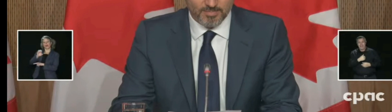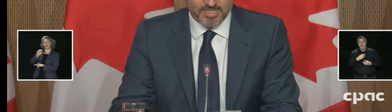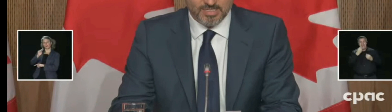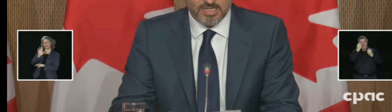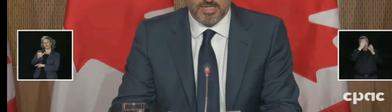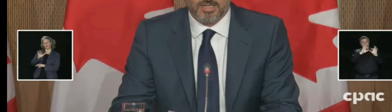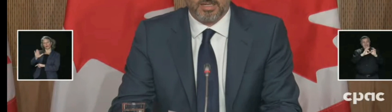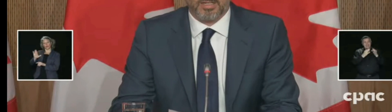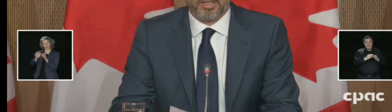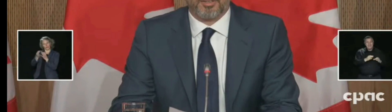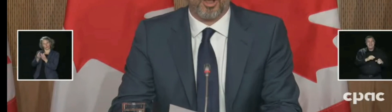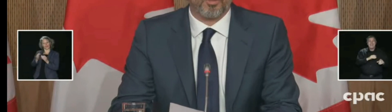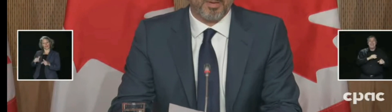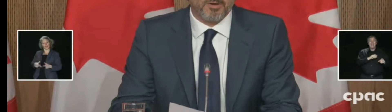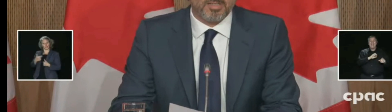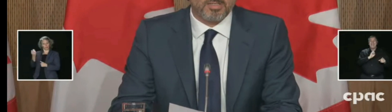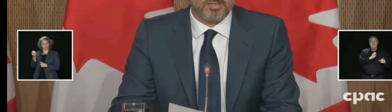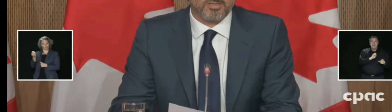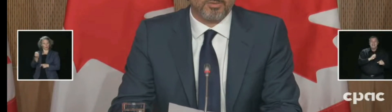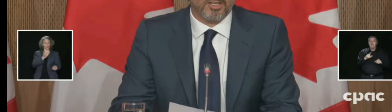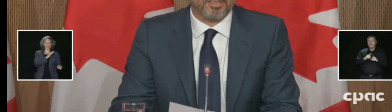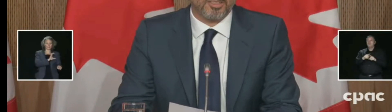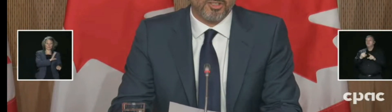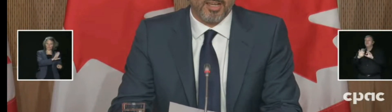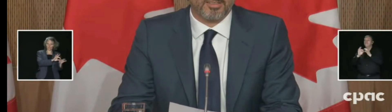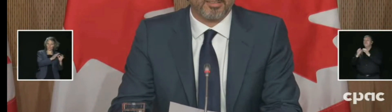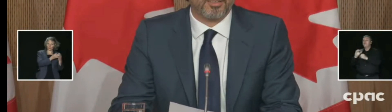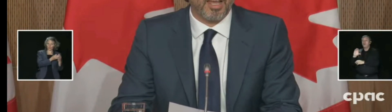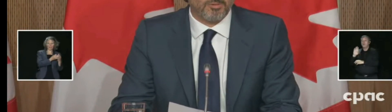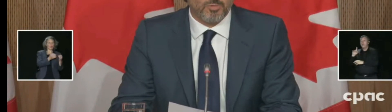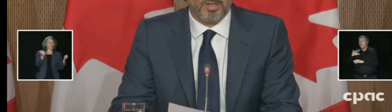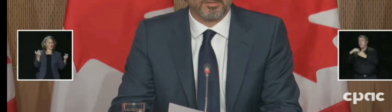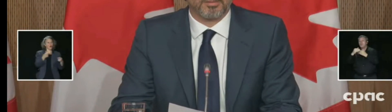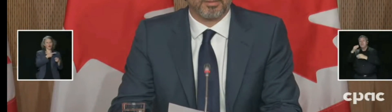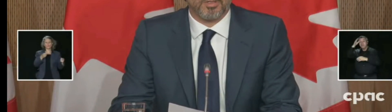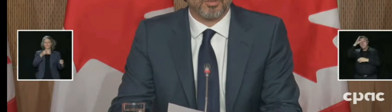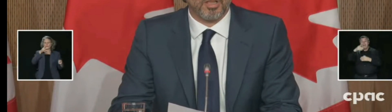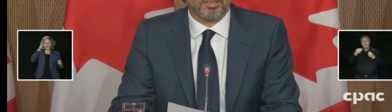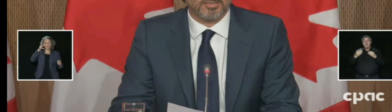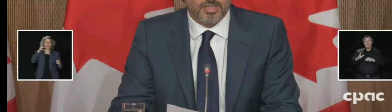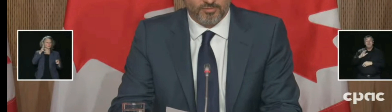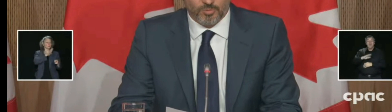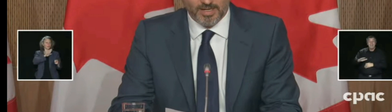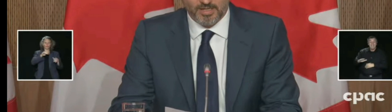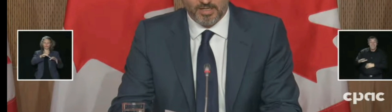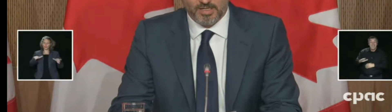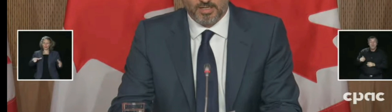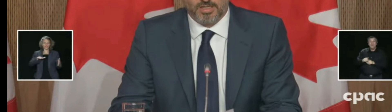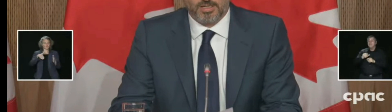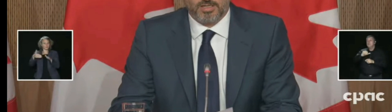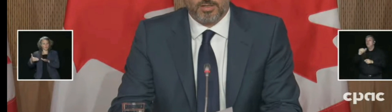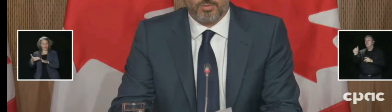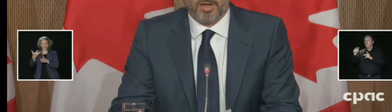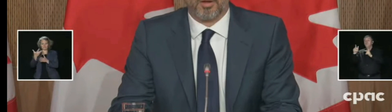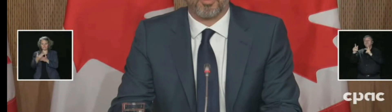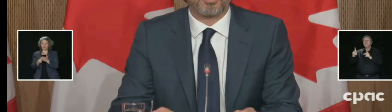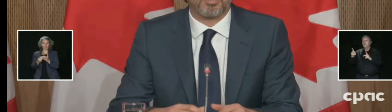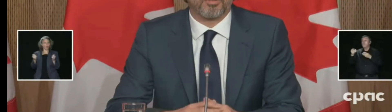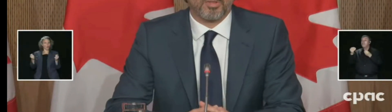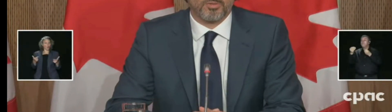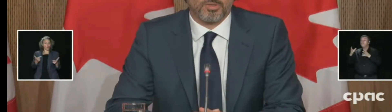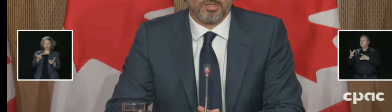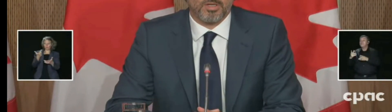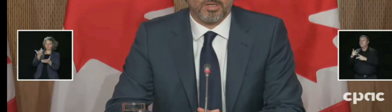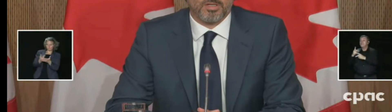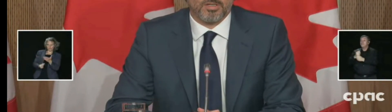family in BC, and to all parents who've lost a child, and to everyone who's lost a loved one, we are thinking